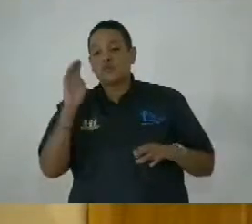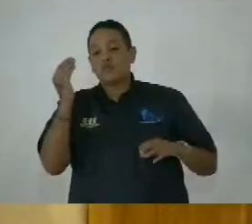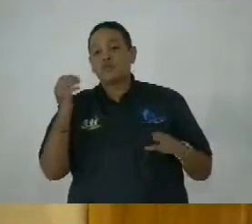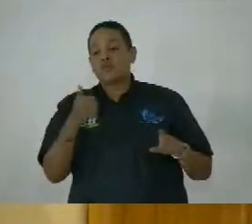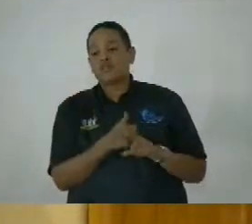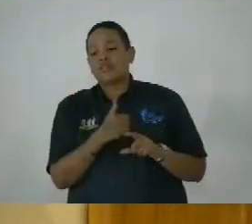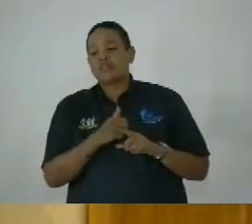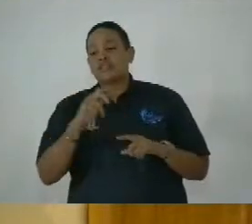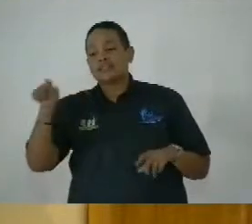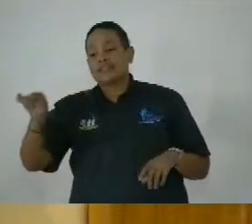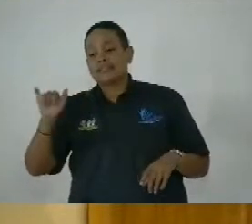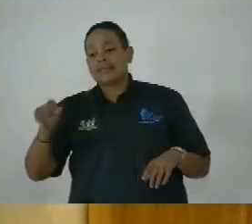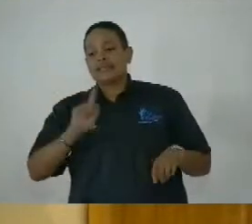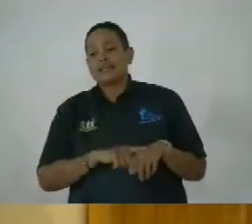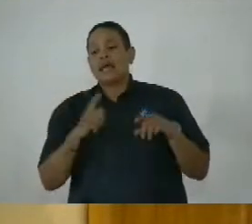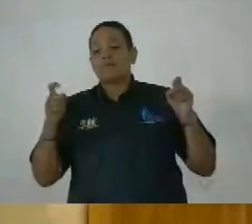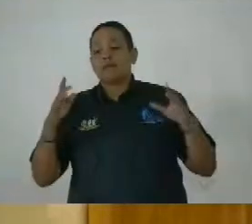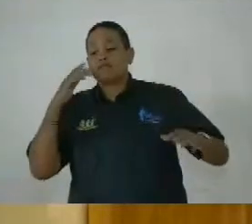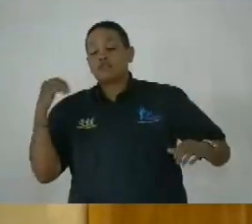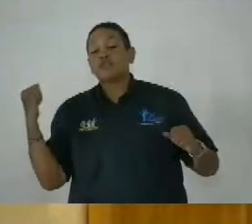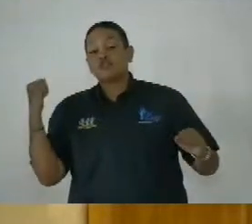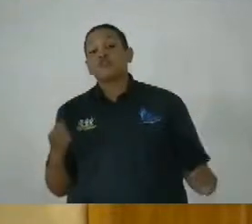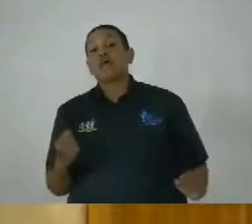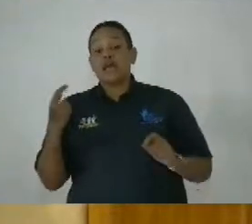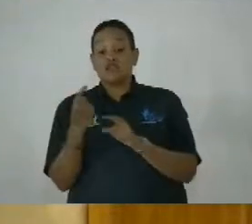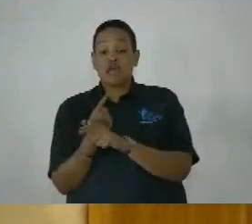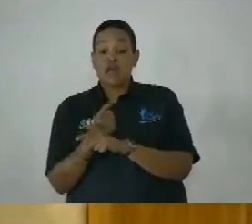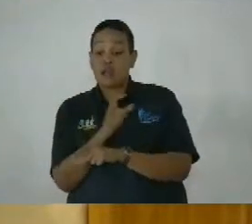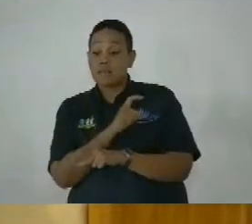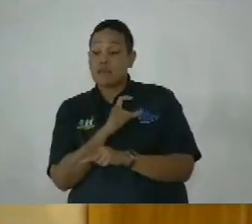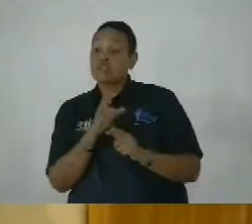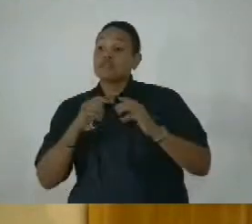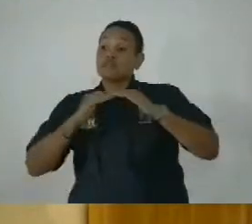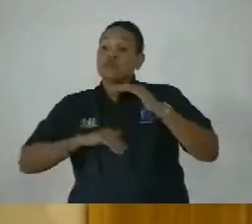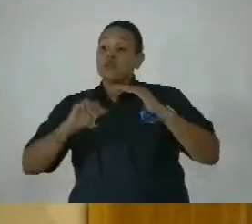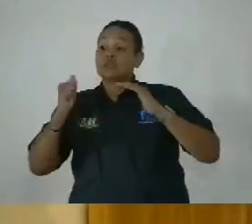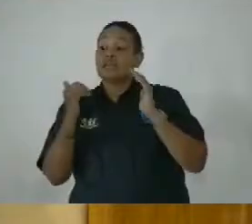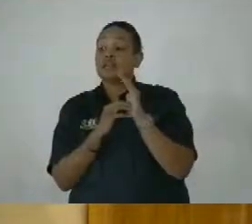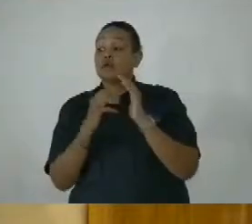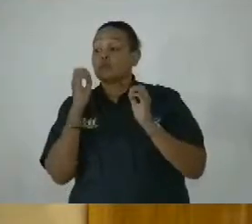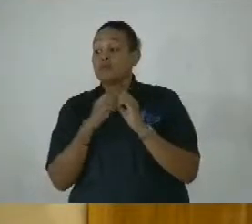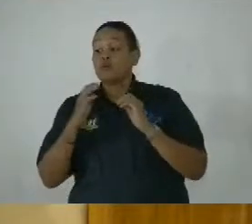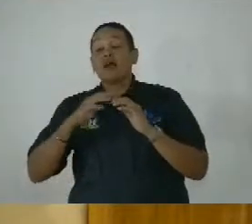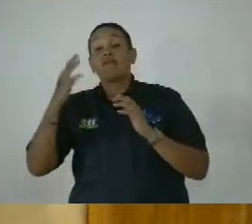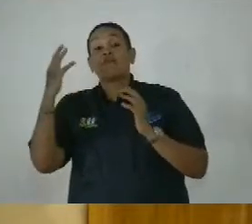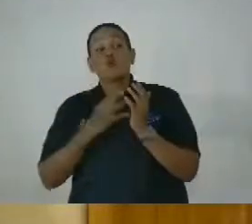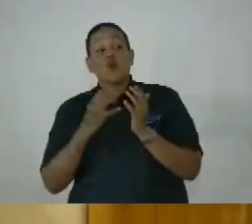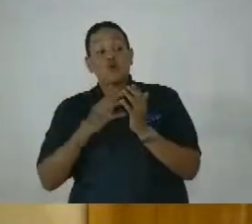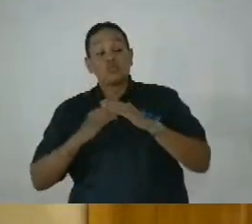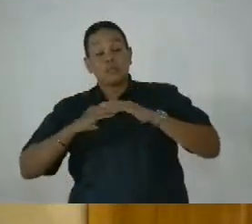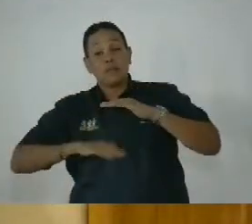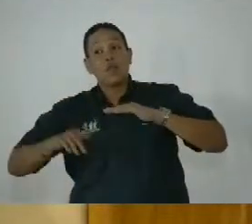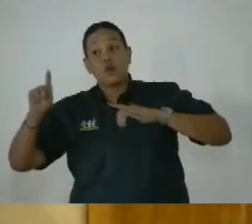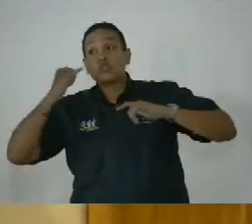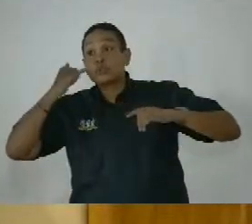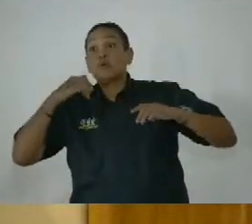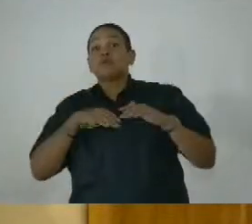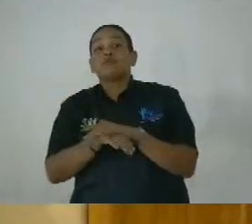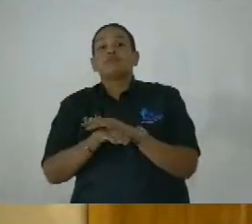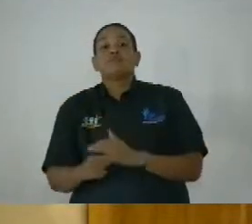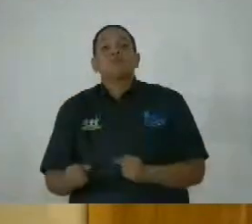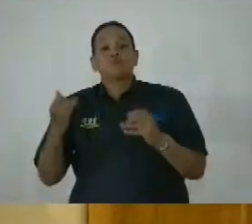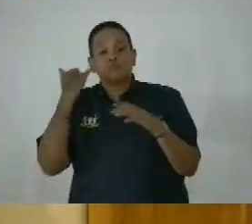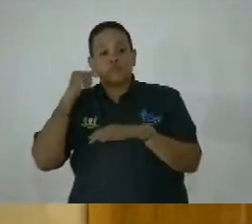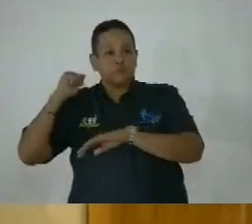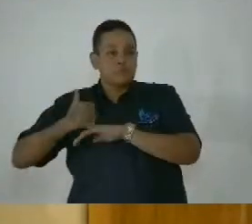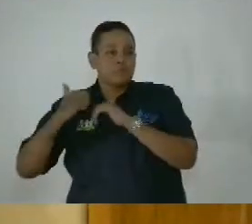the then administration, the strength of the regular force was below 10,000, which meant there were more than 4,000 below their establishment